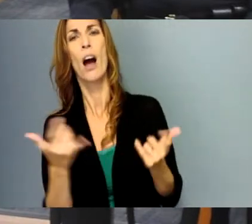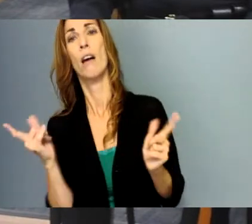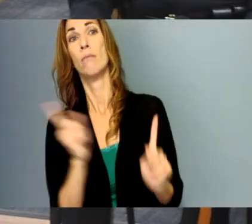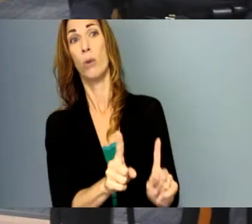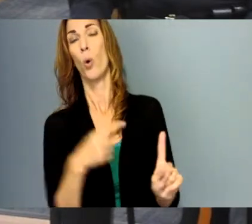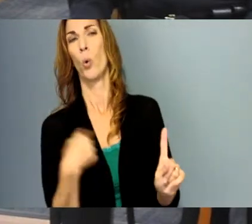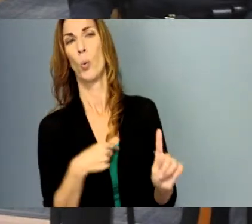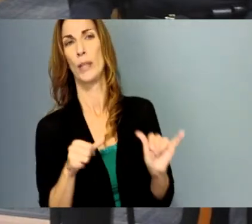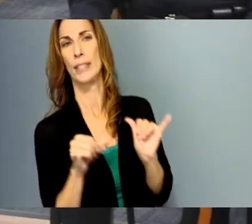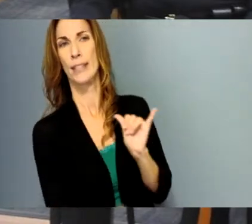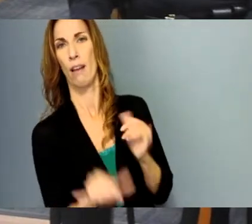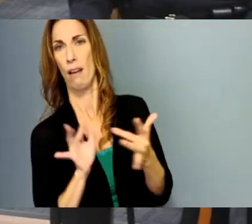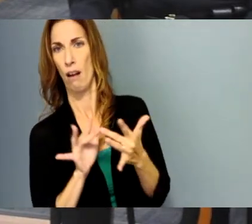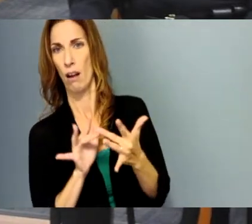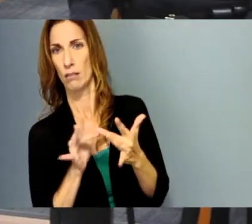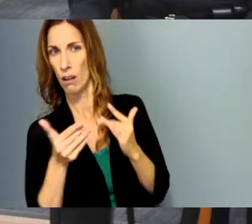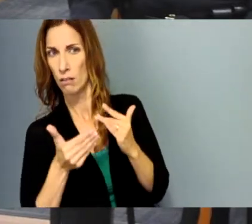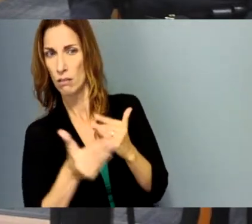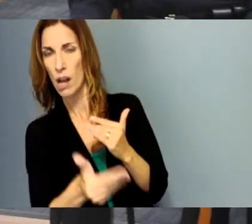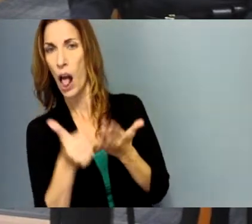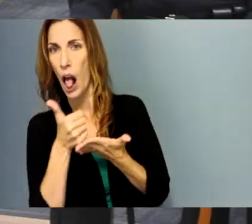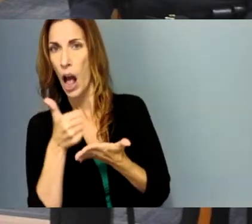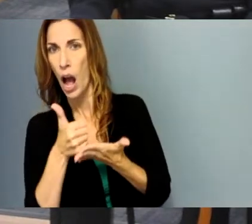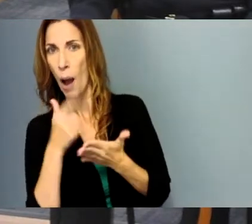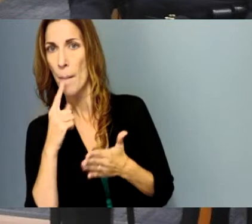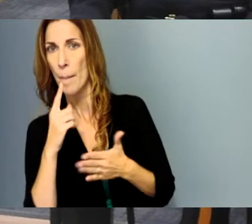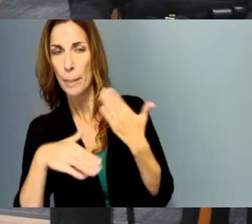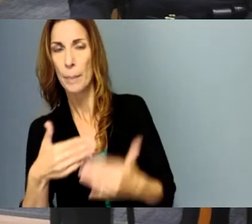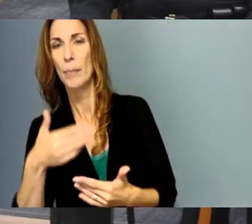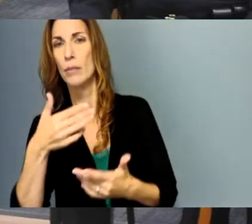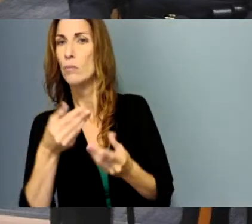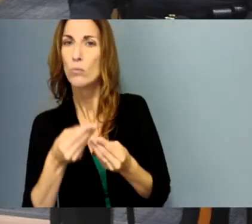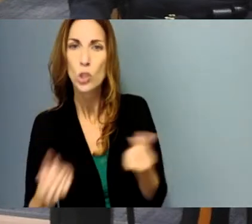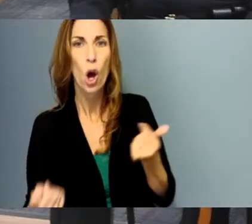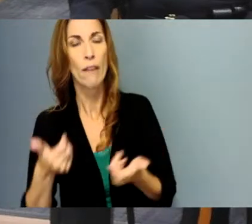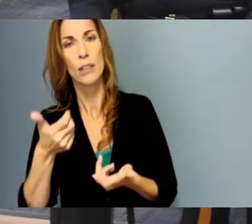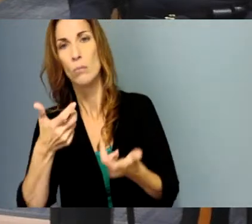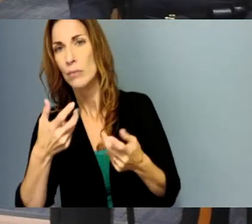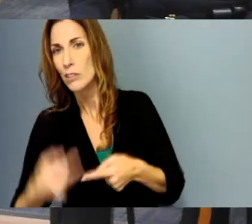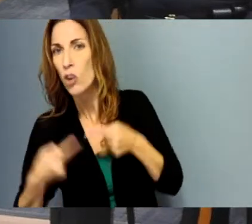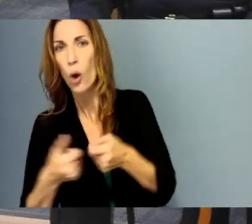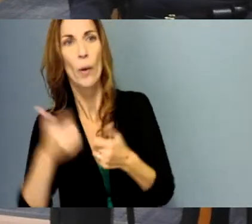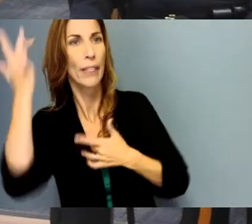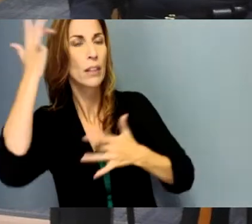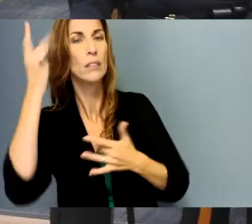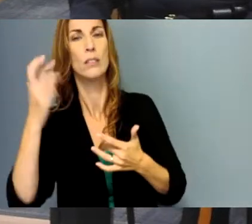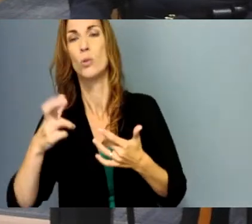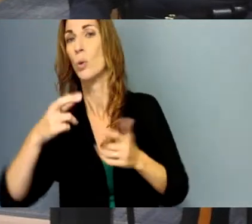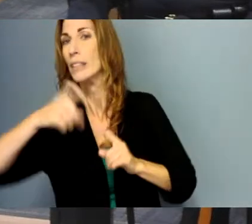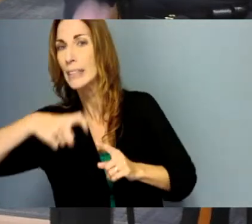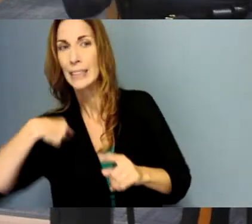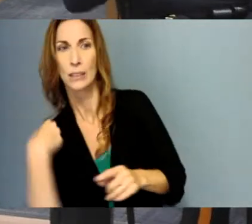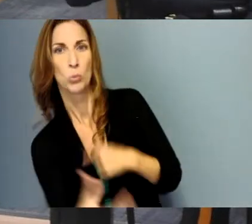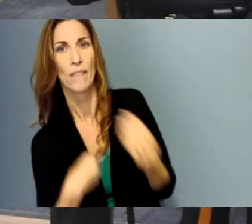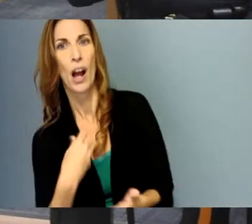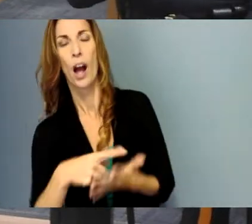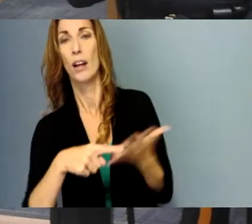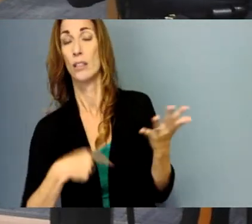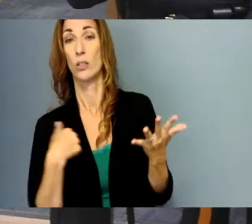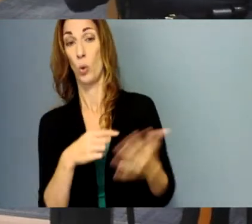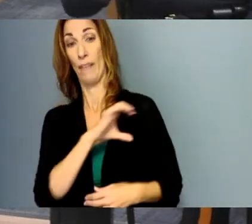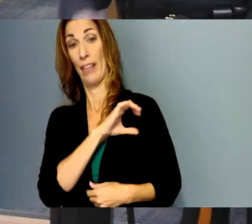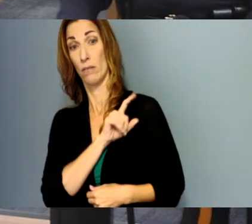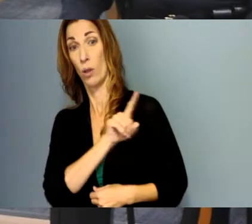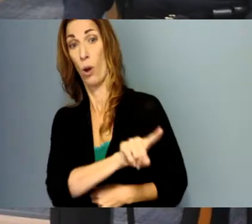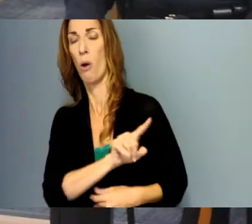on to help them as they, tackle their illnesses or the help they need. So while law enforcement are out there for